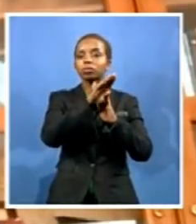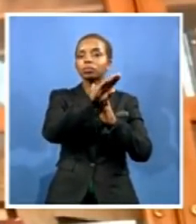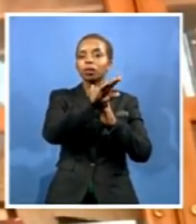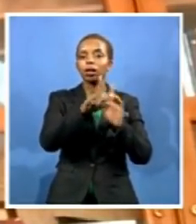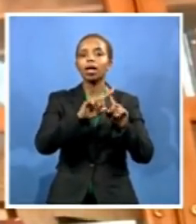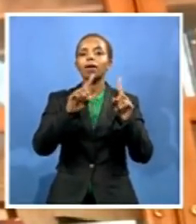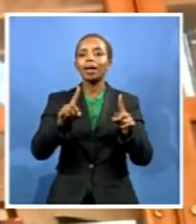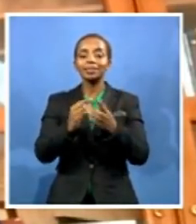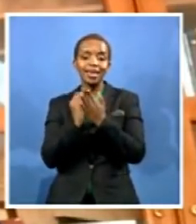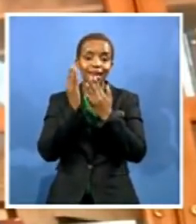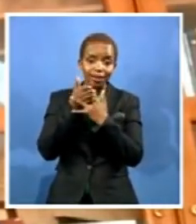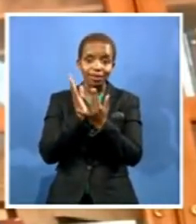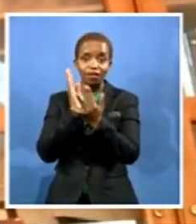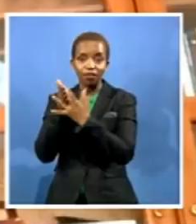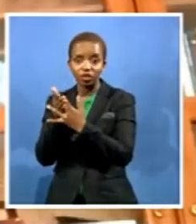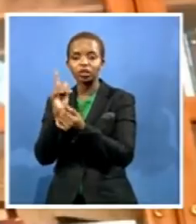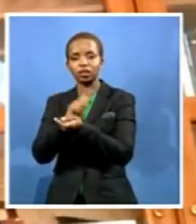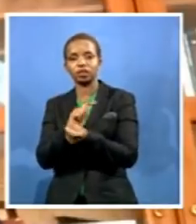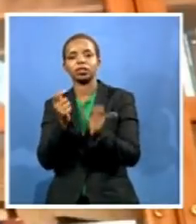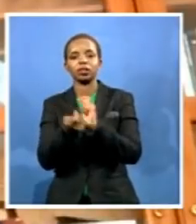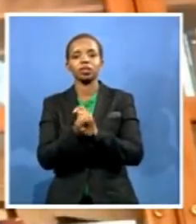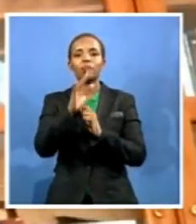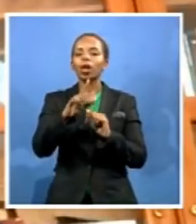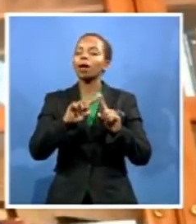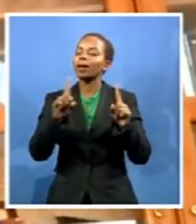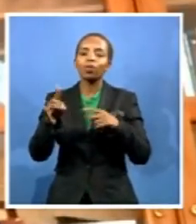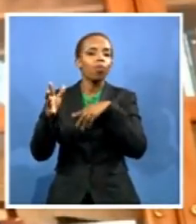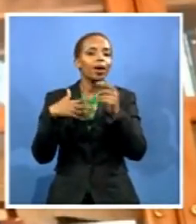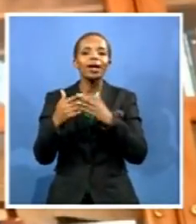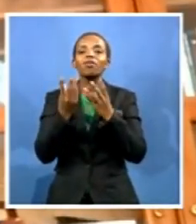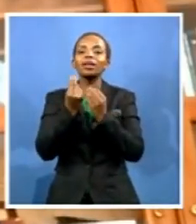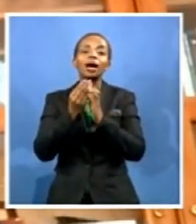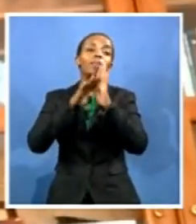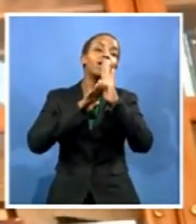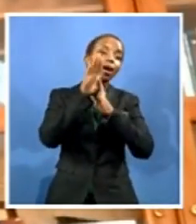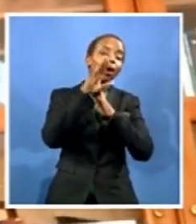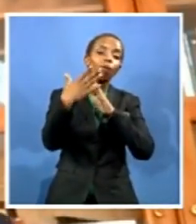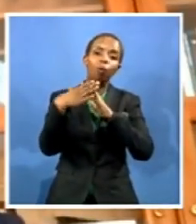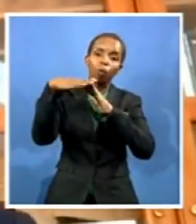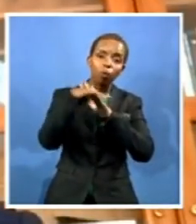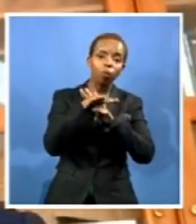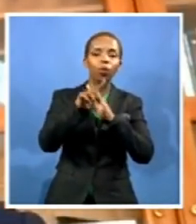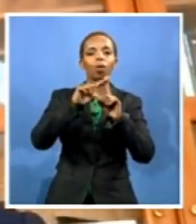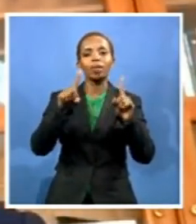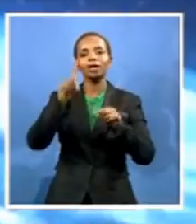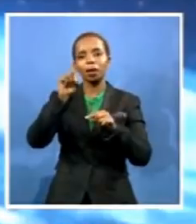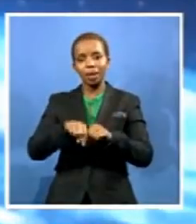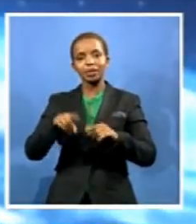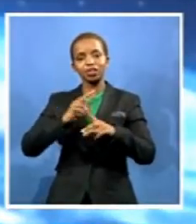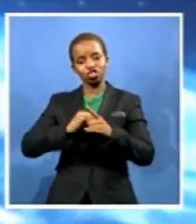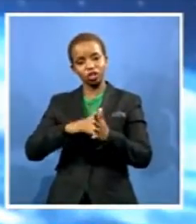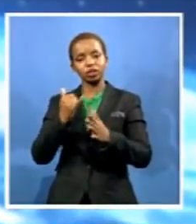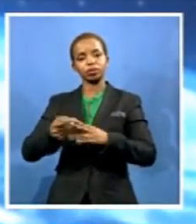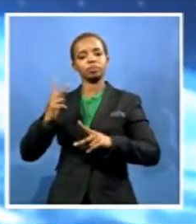we must work for the best scenario possible, even though we've got a sense of how bad things can be. Thank you. Thank you,